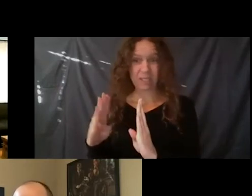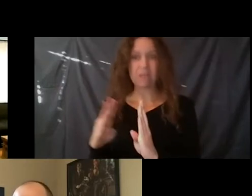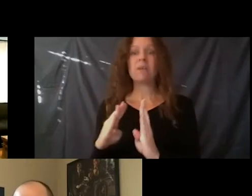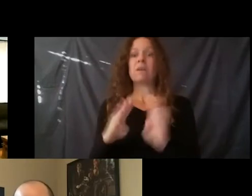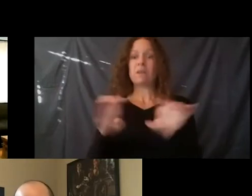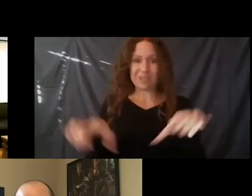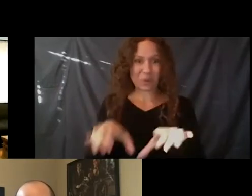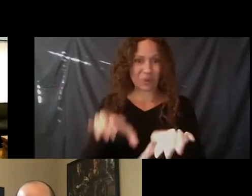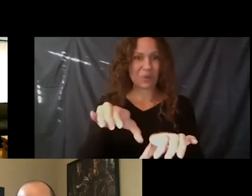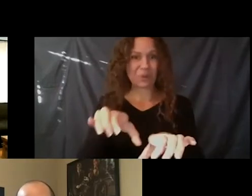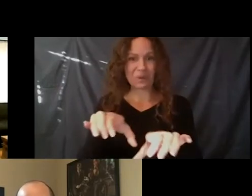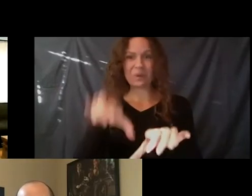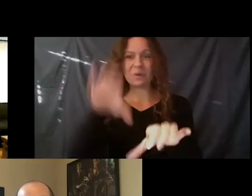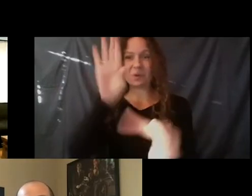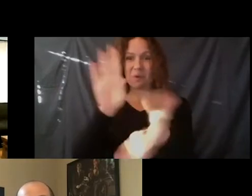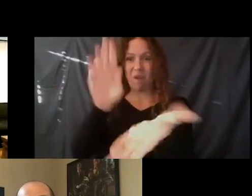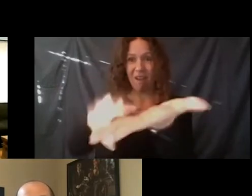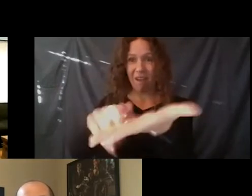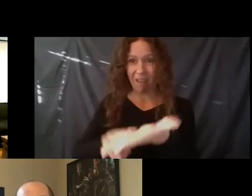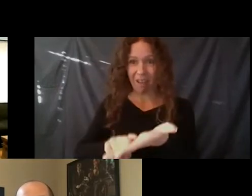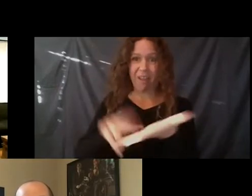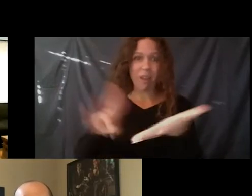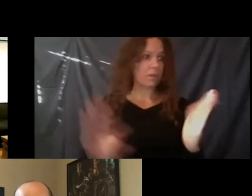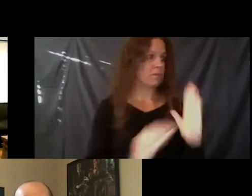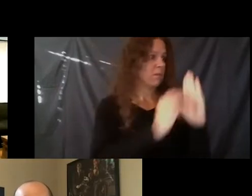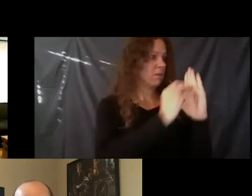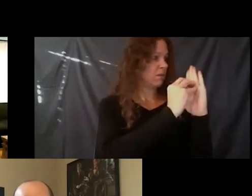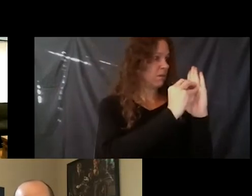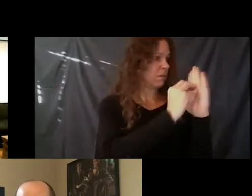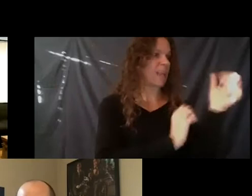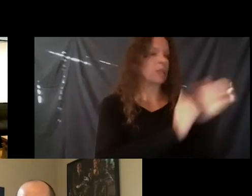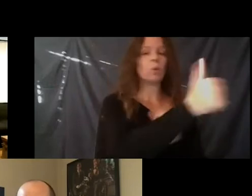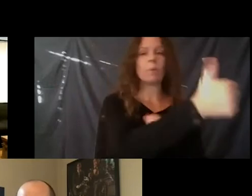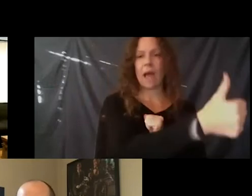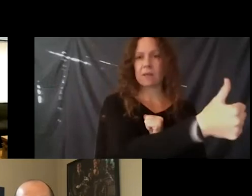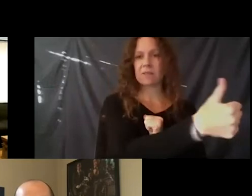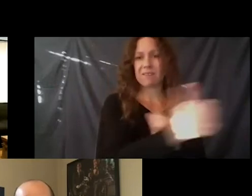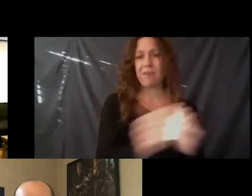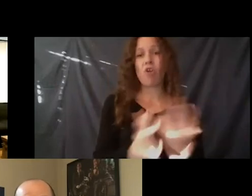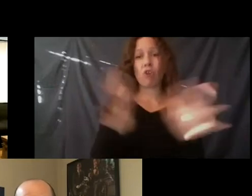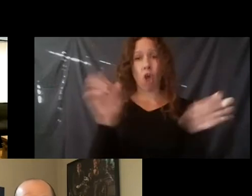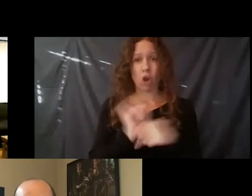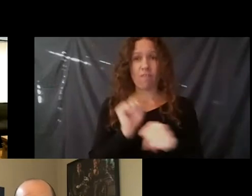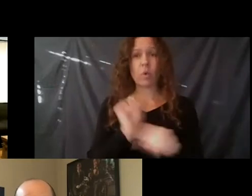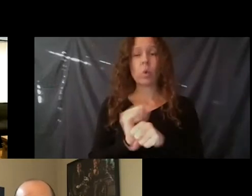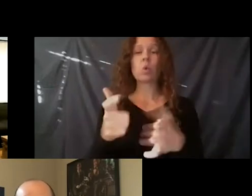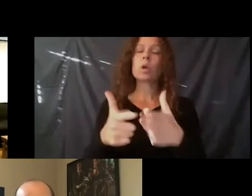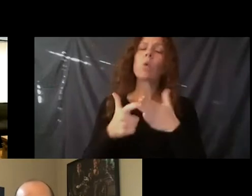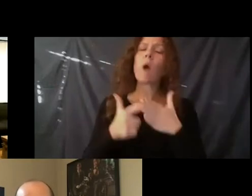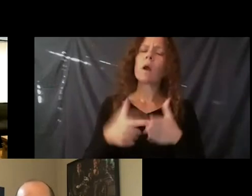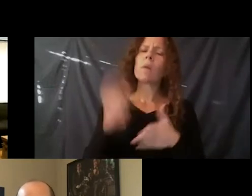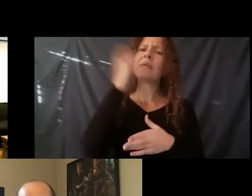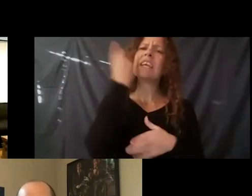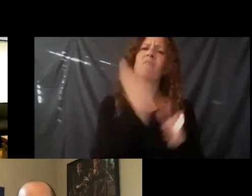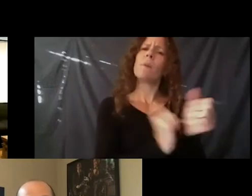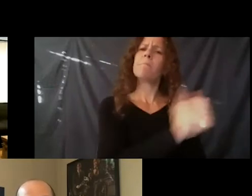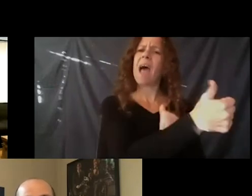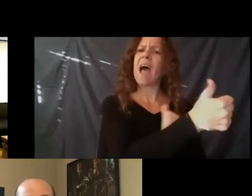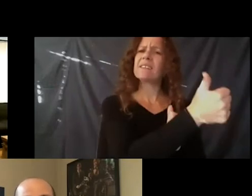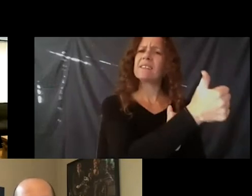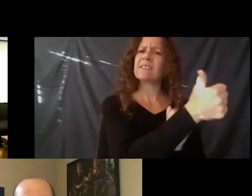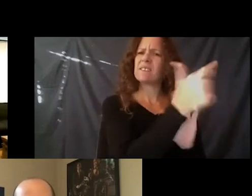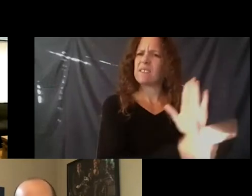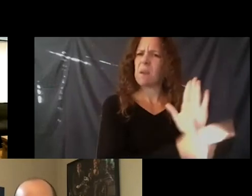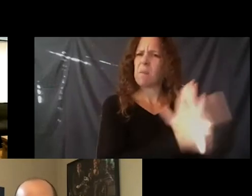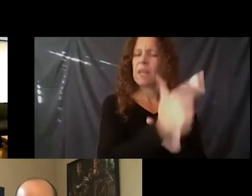think the point is that when we pass something, when we elect someone, we have